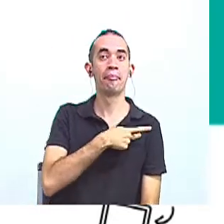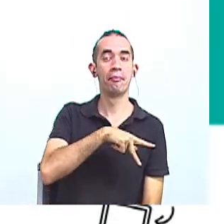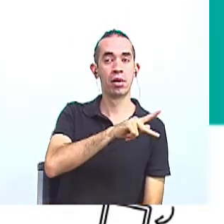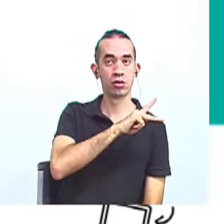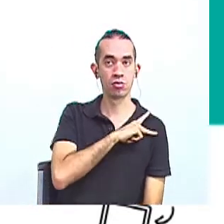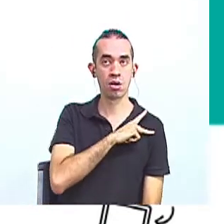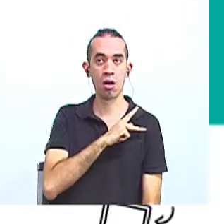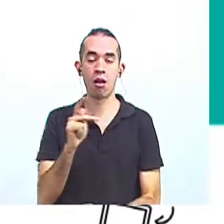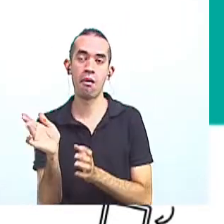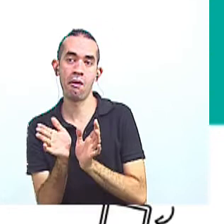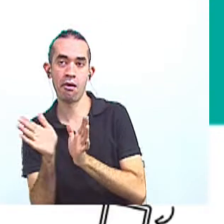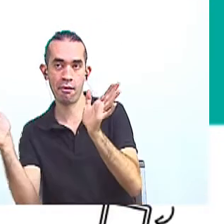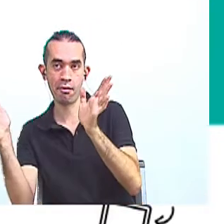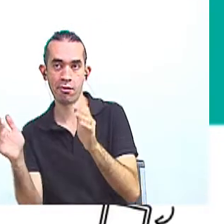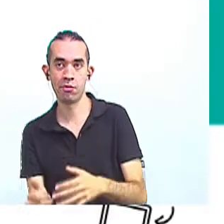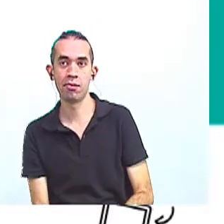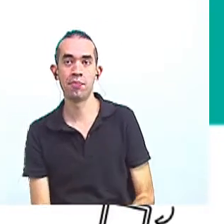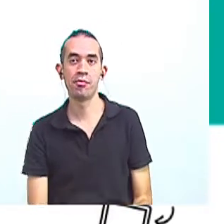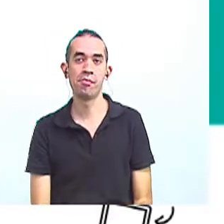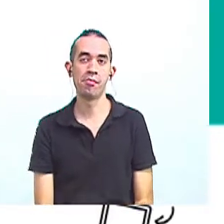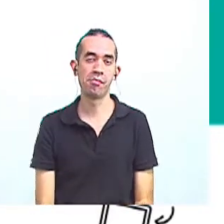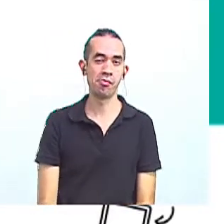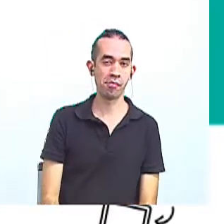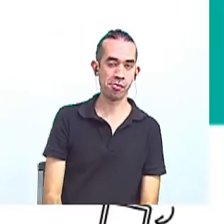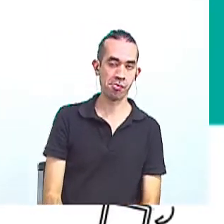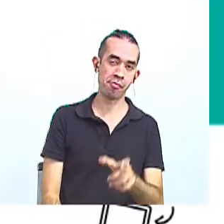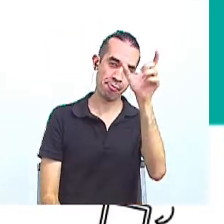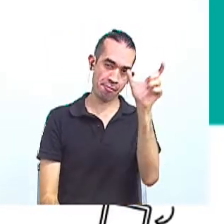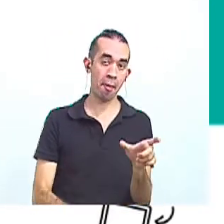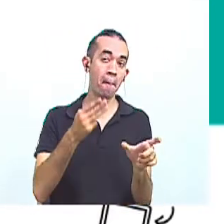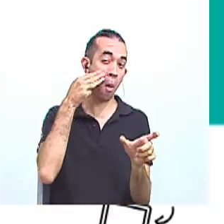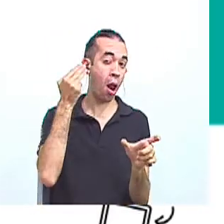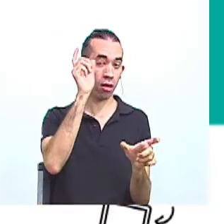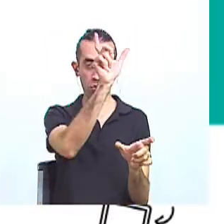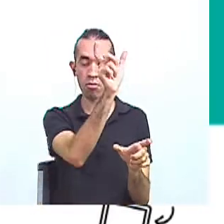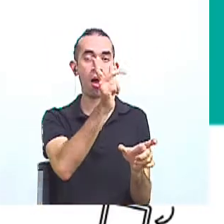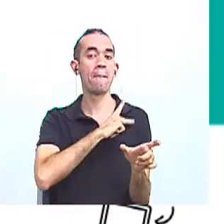for general point of view. Look at the one of the personal point